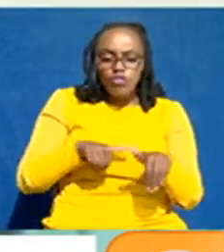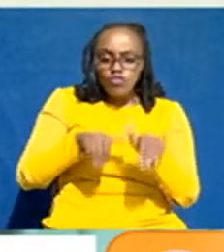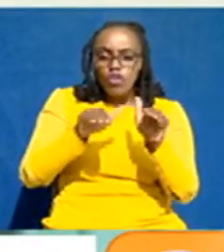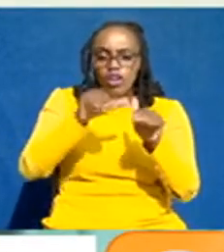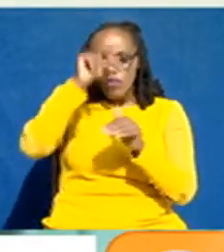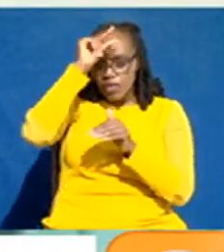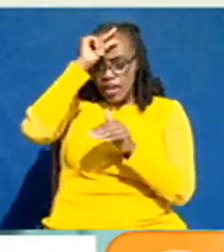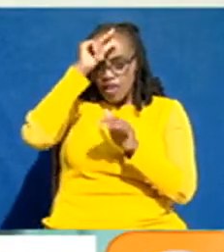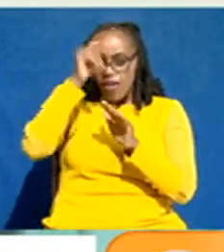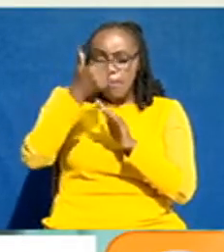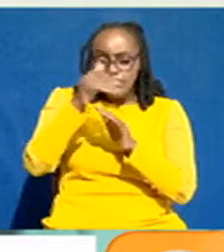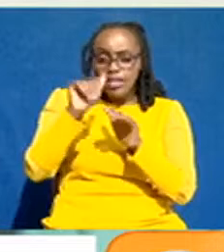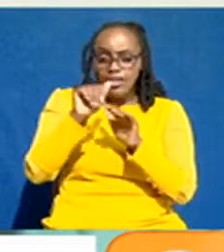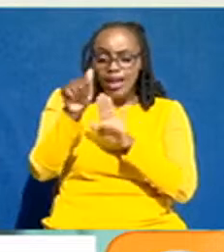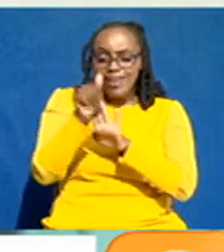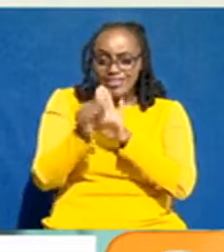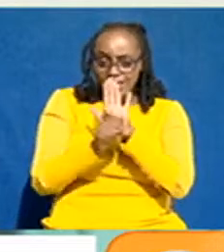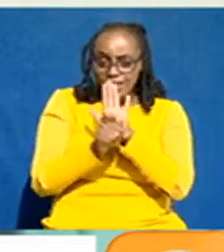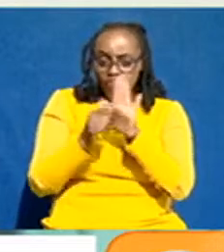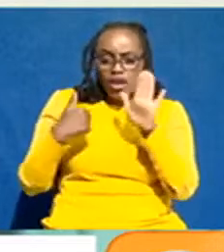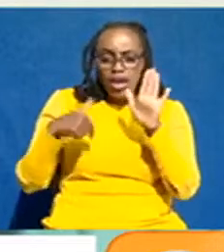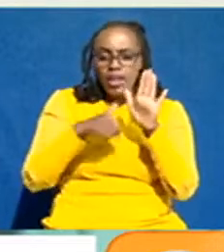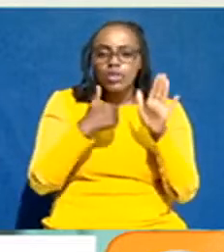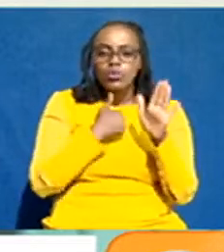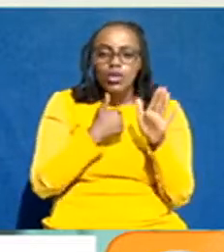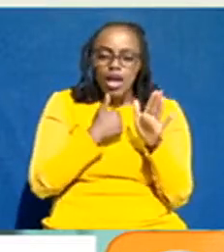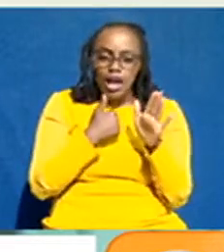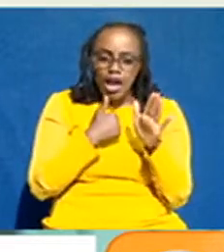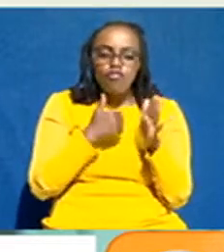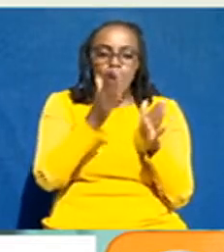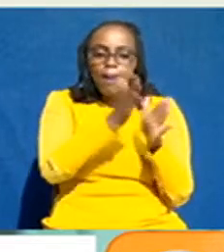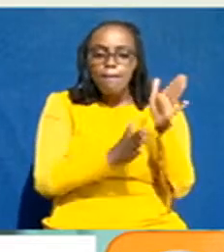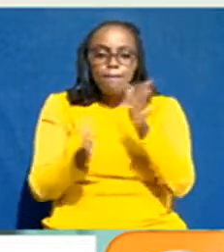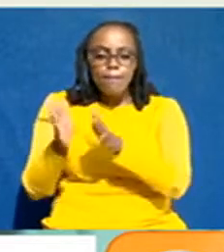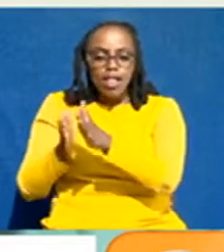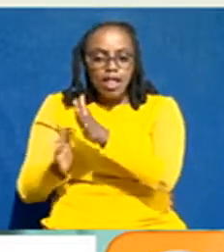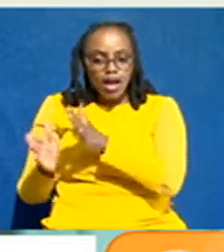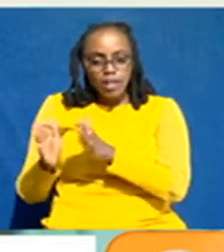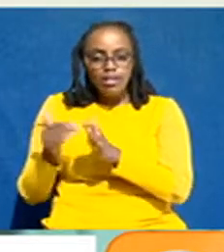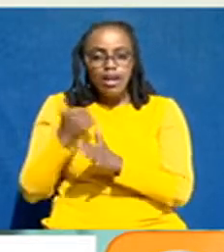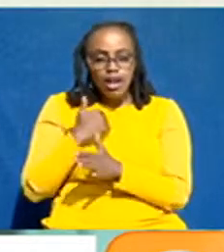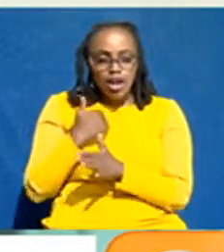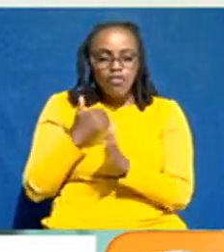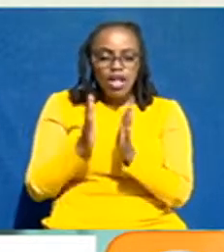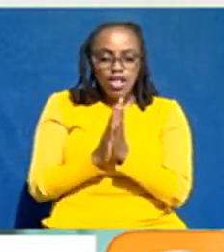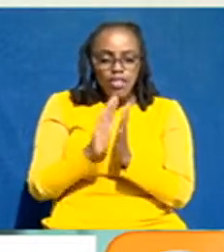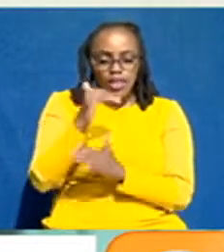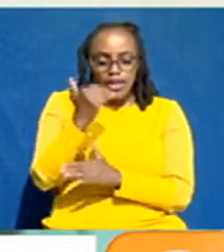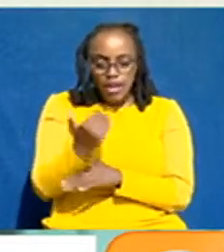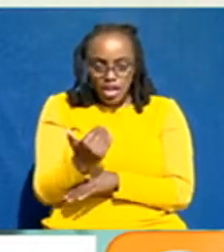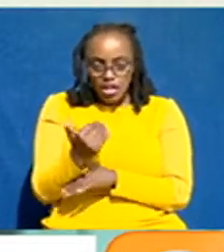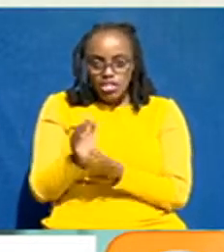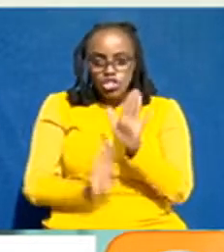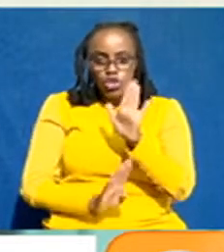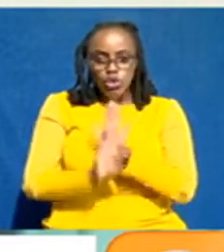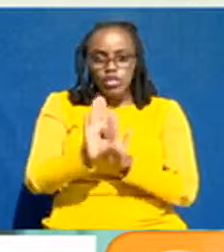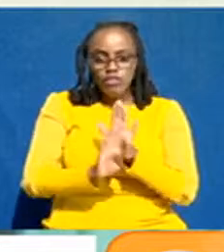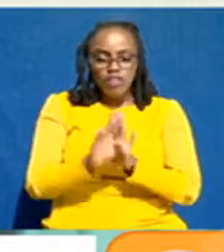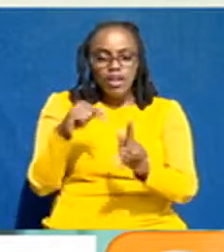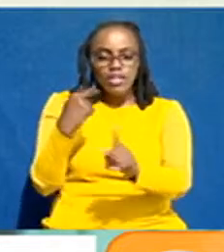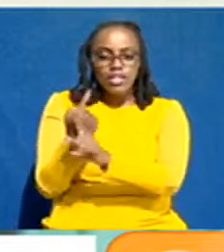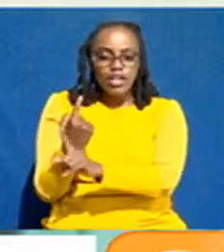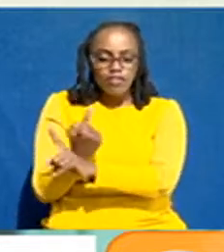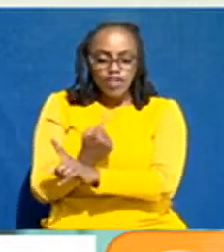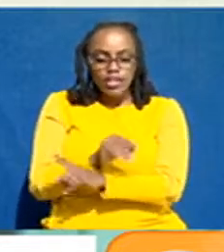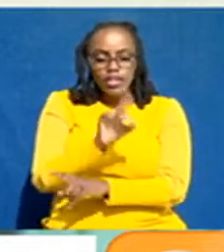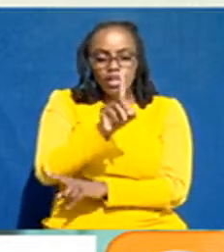government agenda, and we are planning, and we are on course to develop various